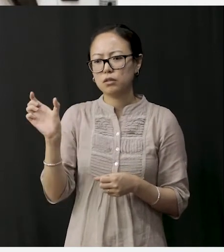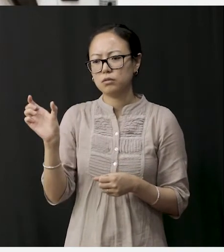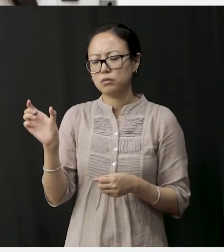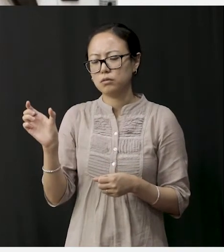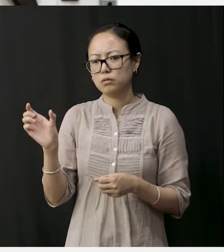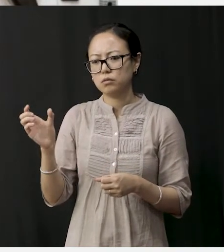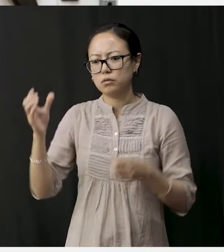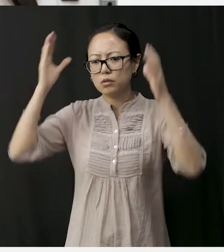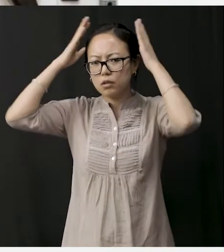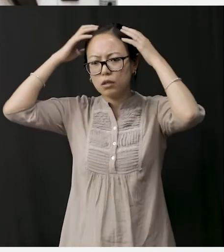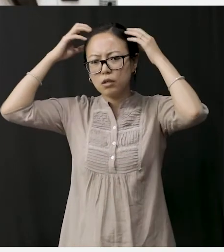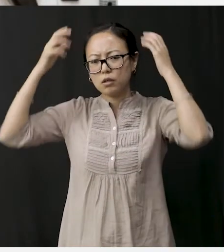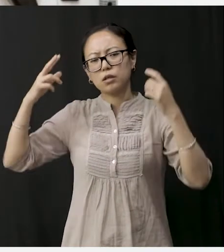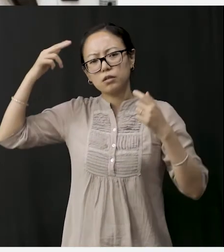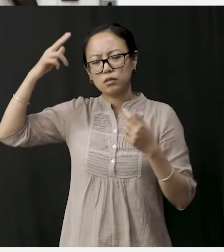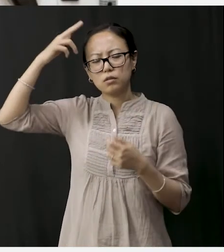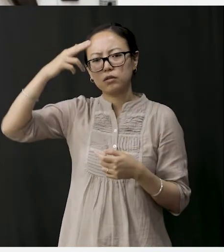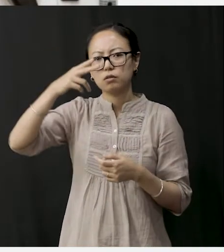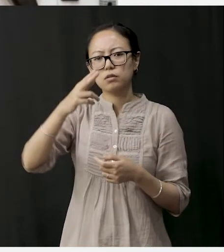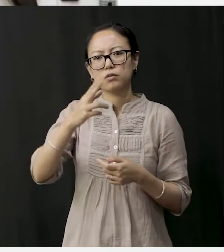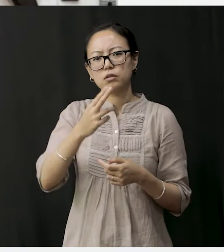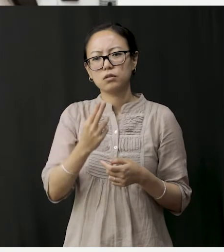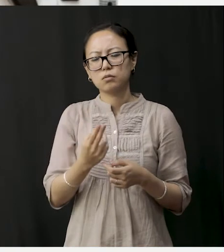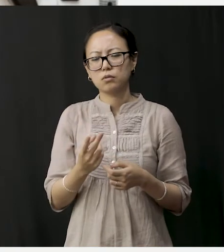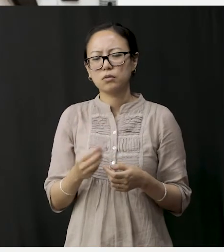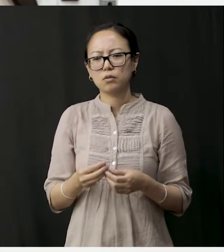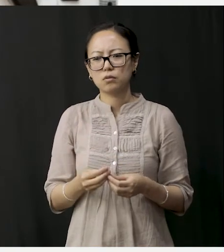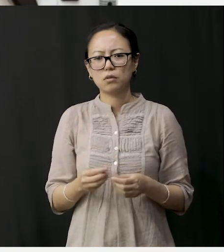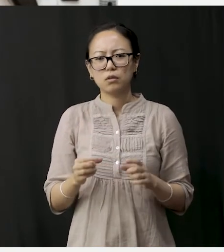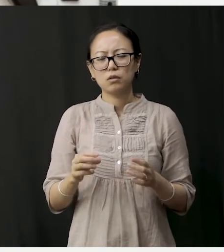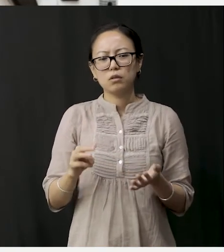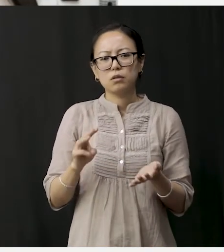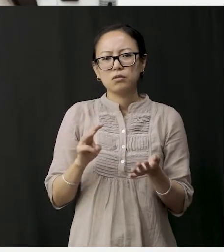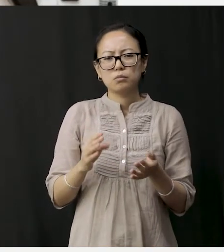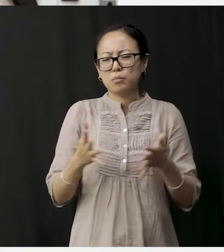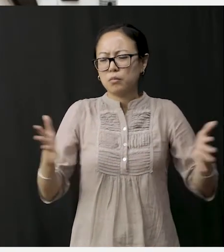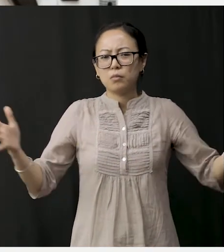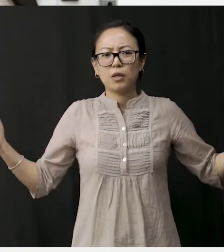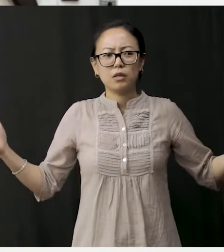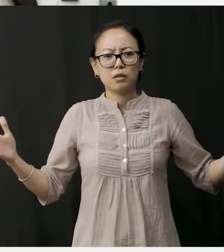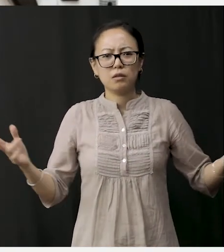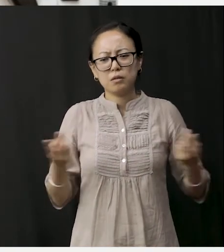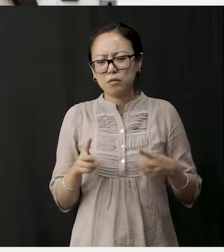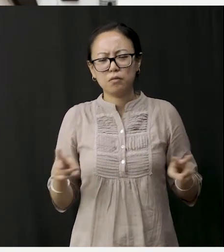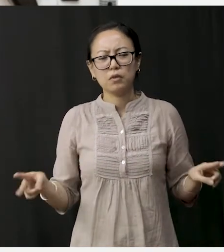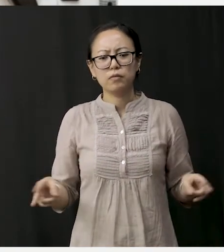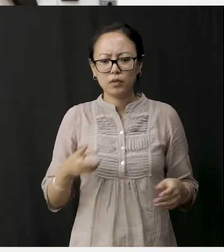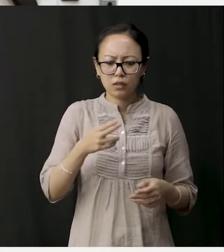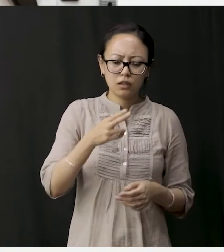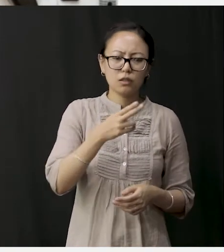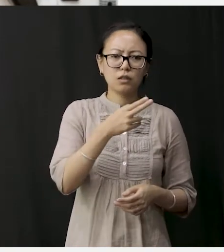him. So he saw that the barber was using so many tools. Okay, tools means those things which the barbers to